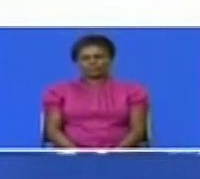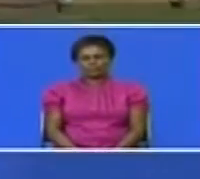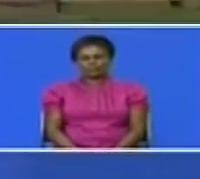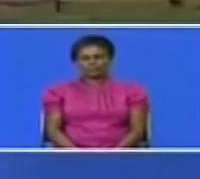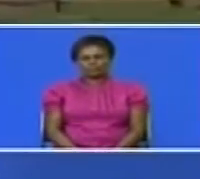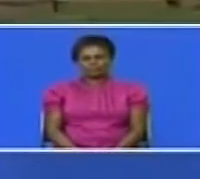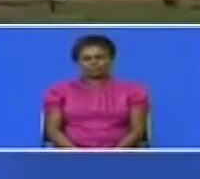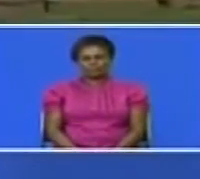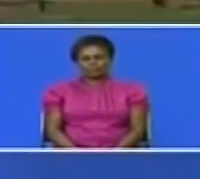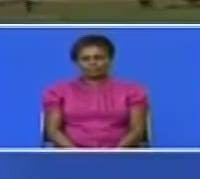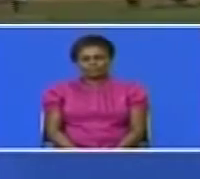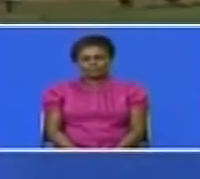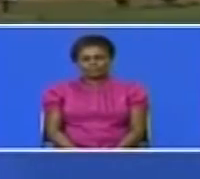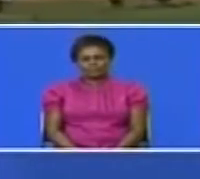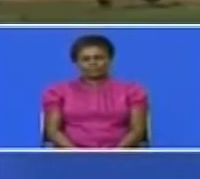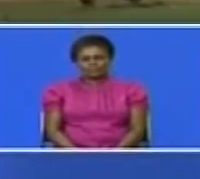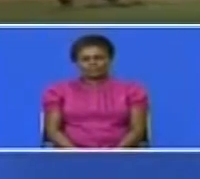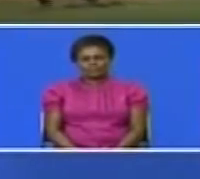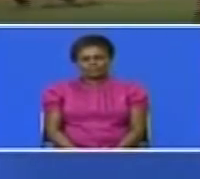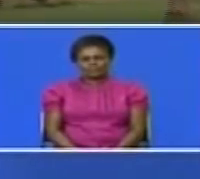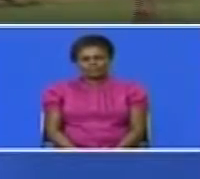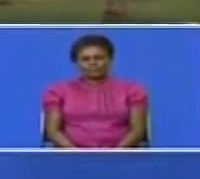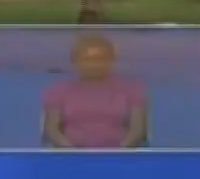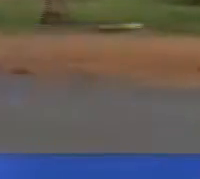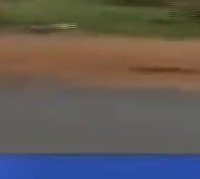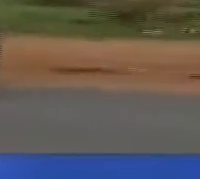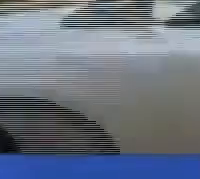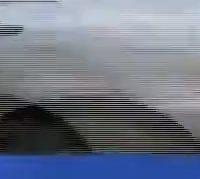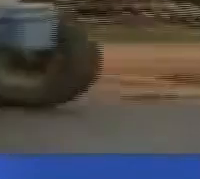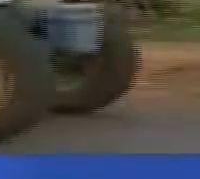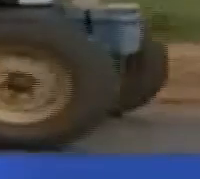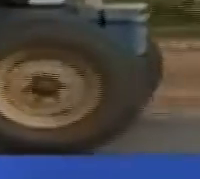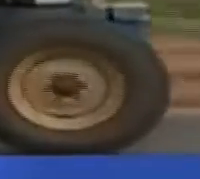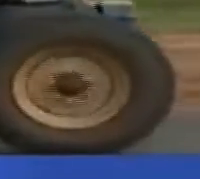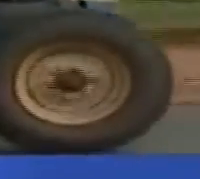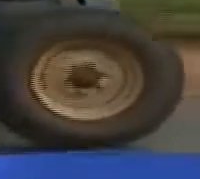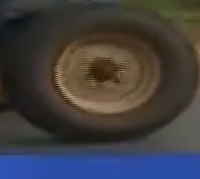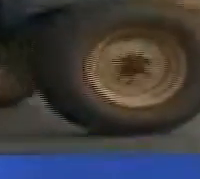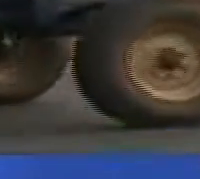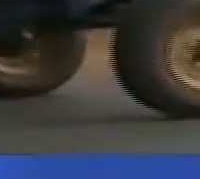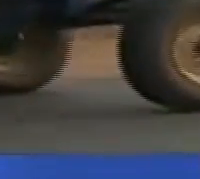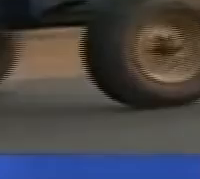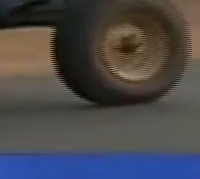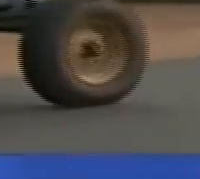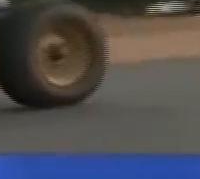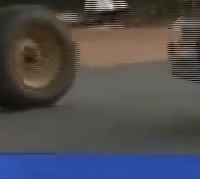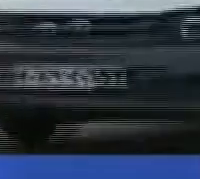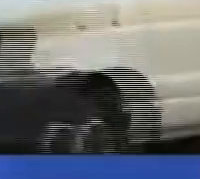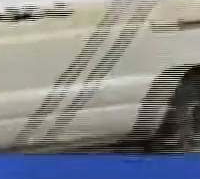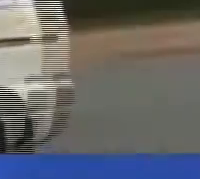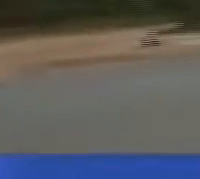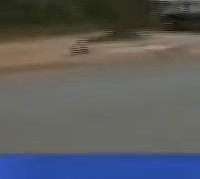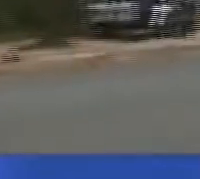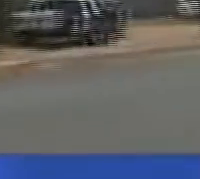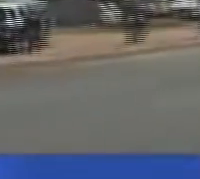ET Estates London Marathon champion Eliud Kipchoge, who hails from Nandi County, is the race ambassador and is expected to inspire the young